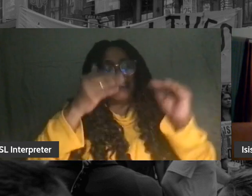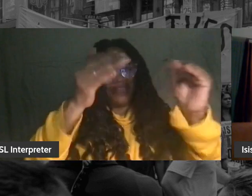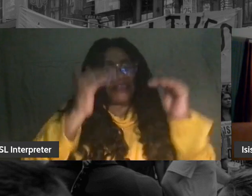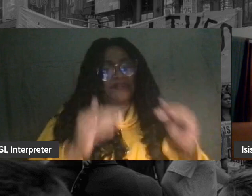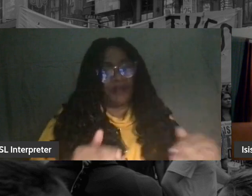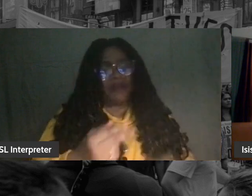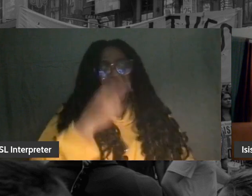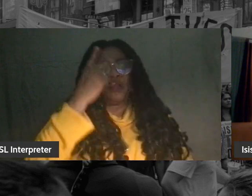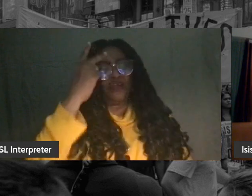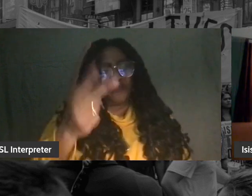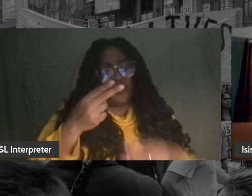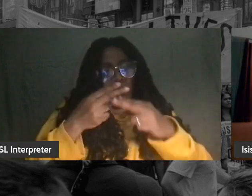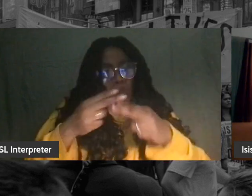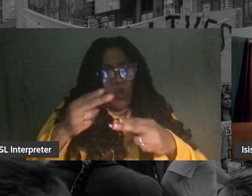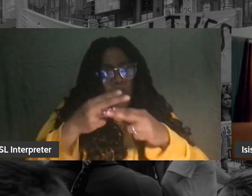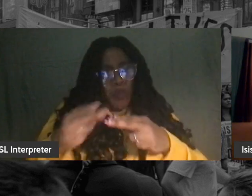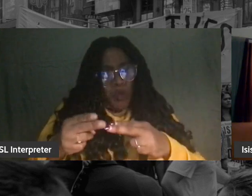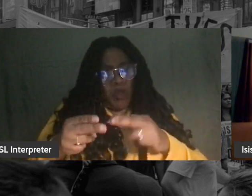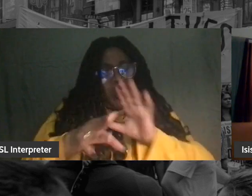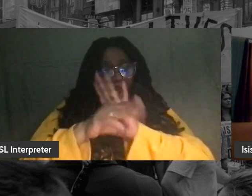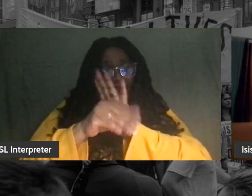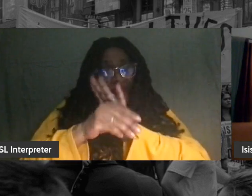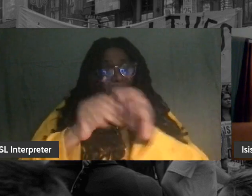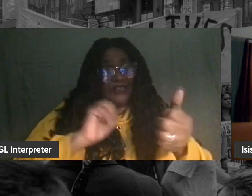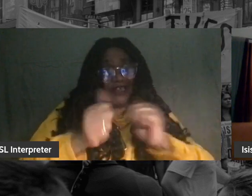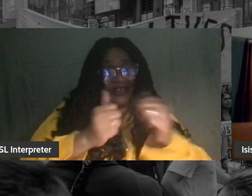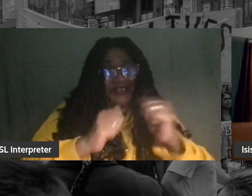films by other competition winners. And on